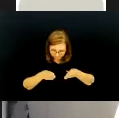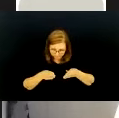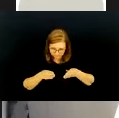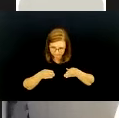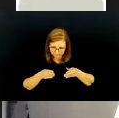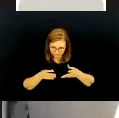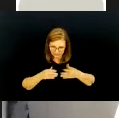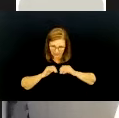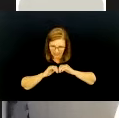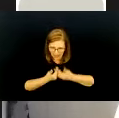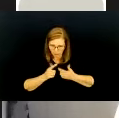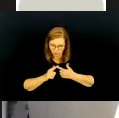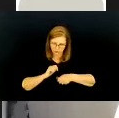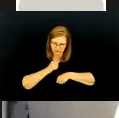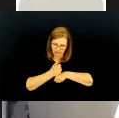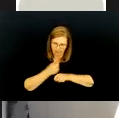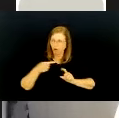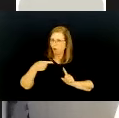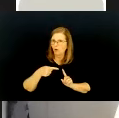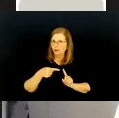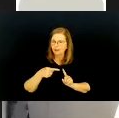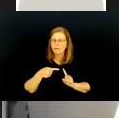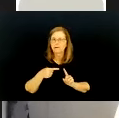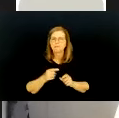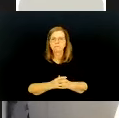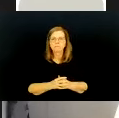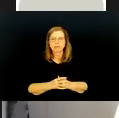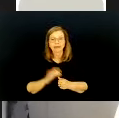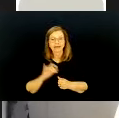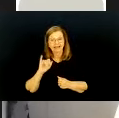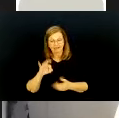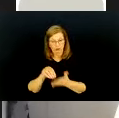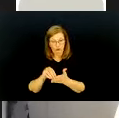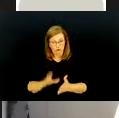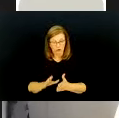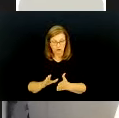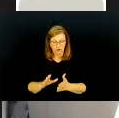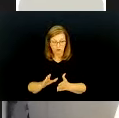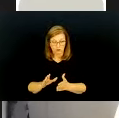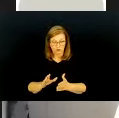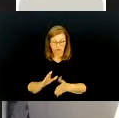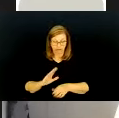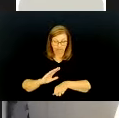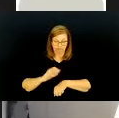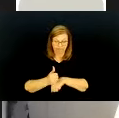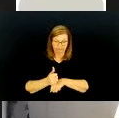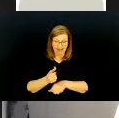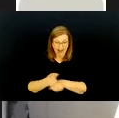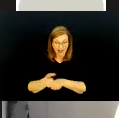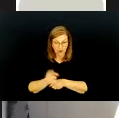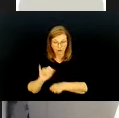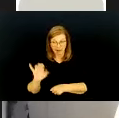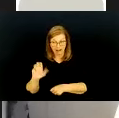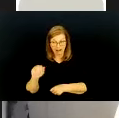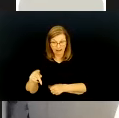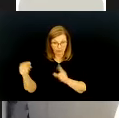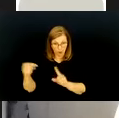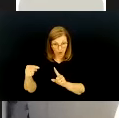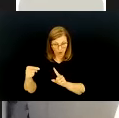process of setting a goal. So if the student's developing an annual ICAP goal that's connected to